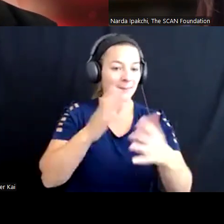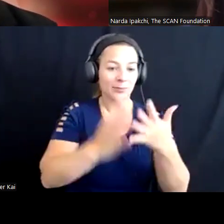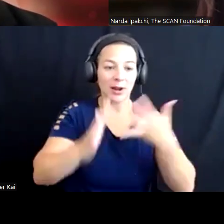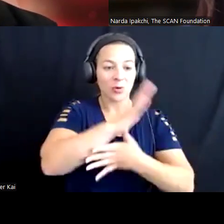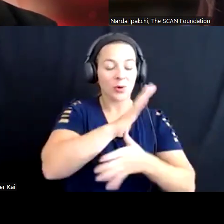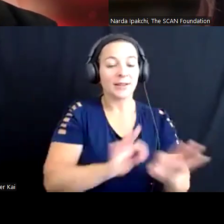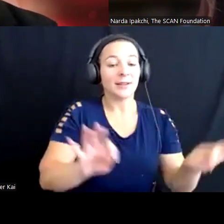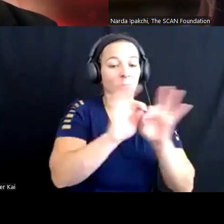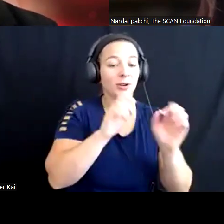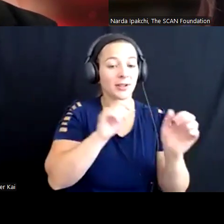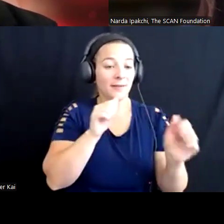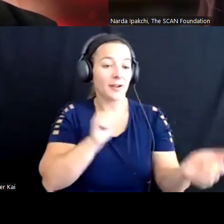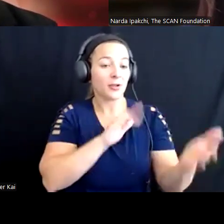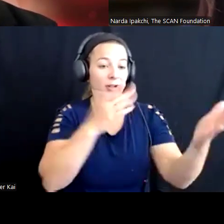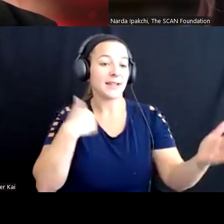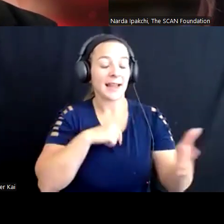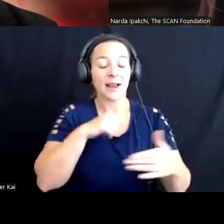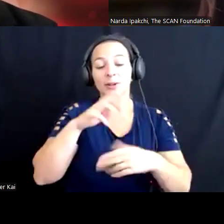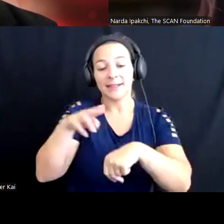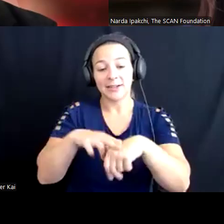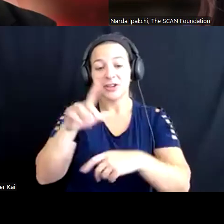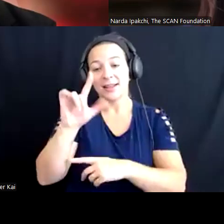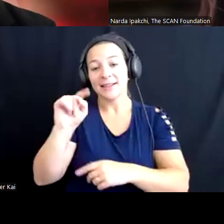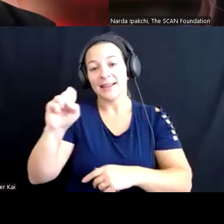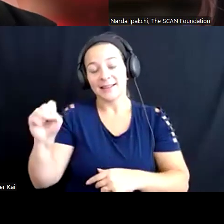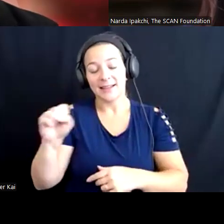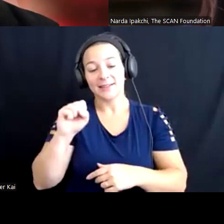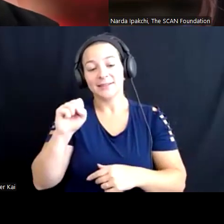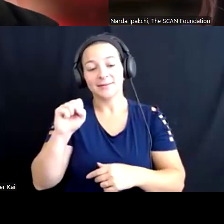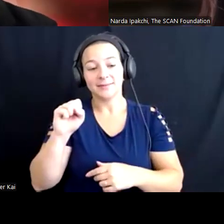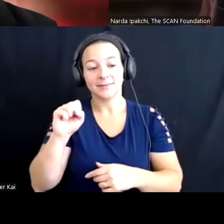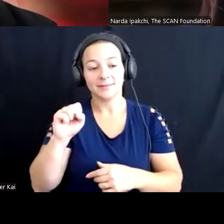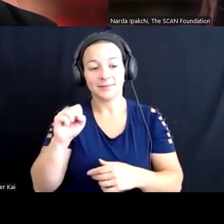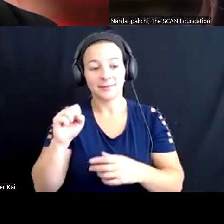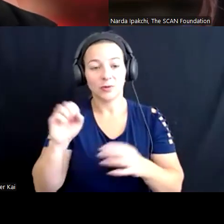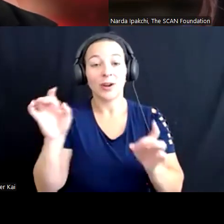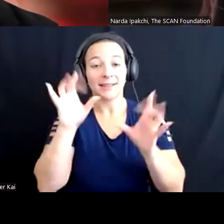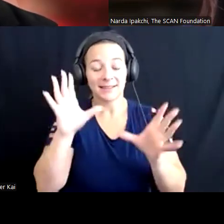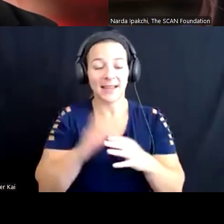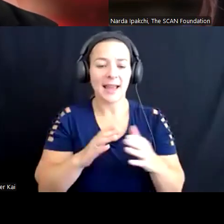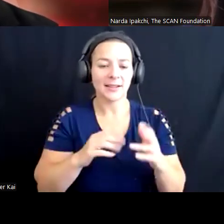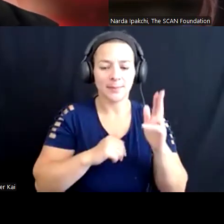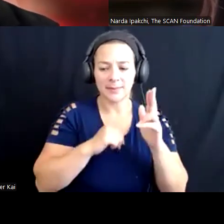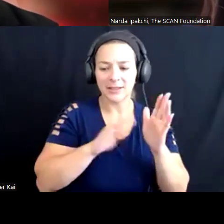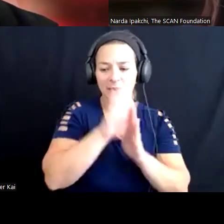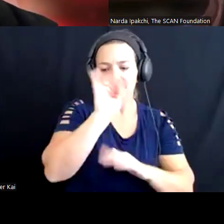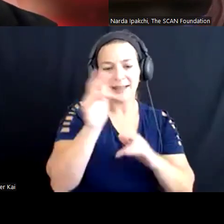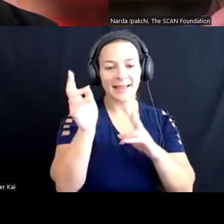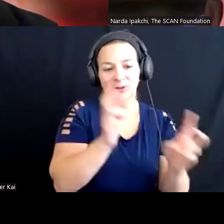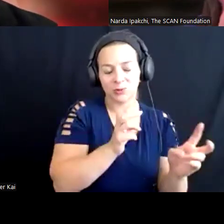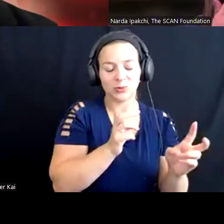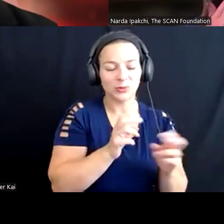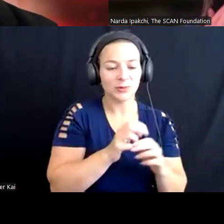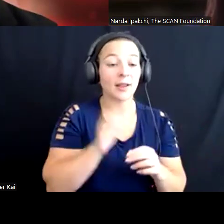nation's LTSS financing crisis and in building awareness on these issues through advocacy. From your vantage point as